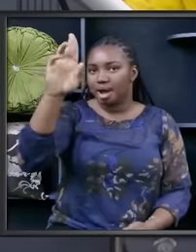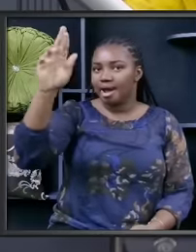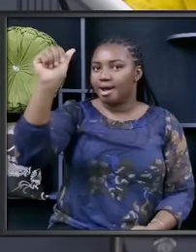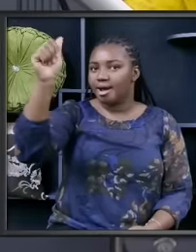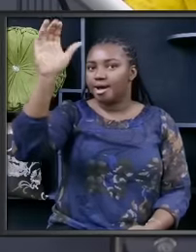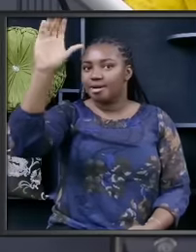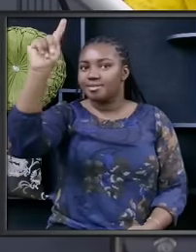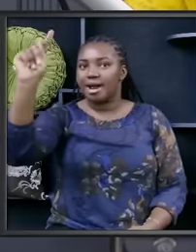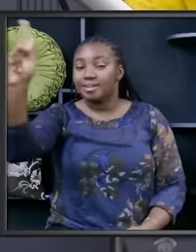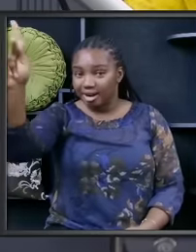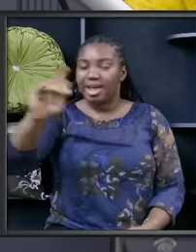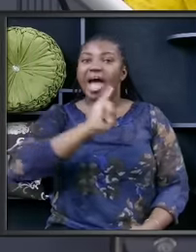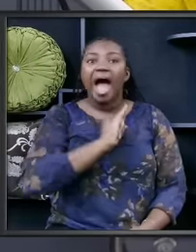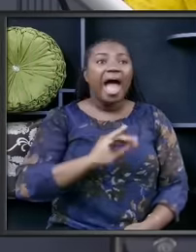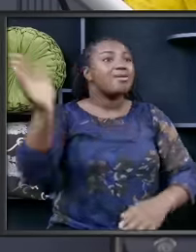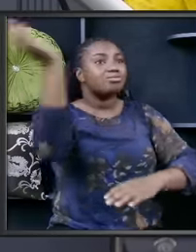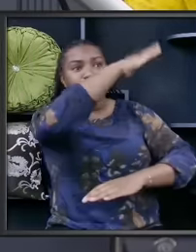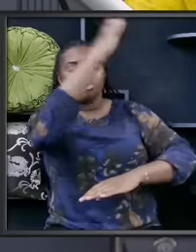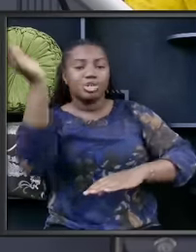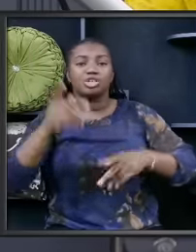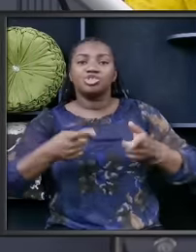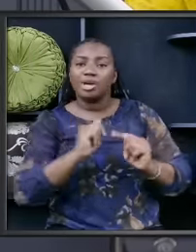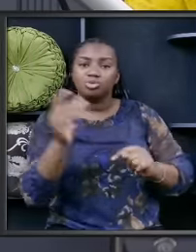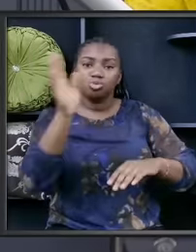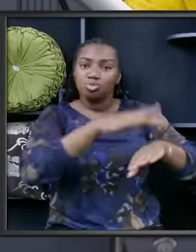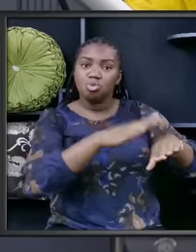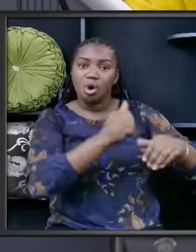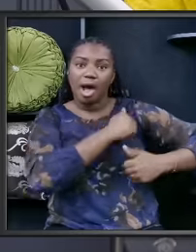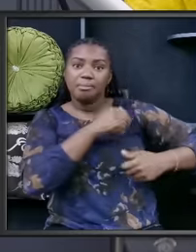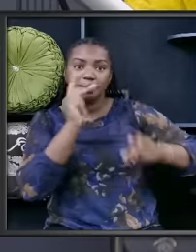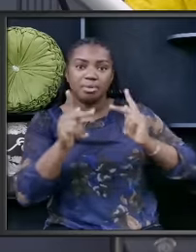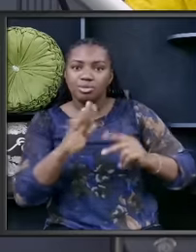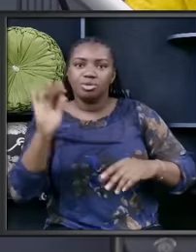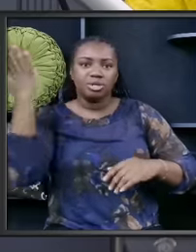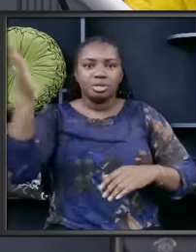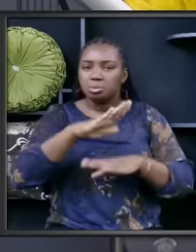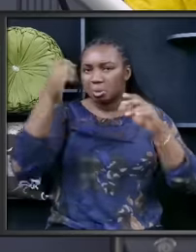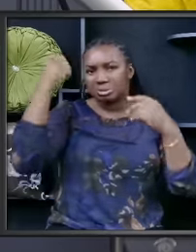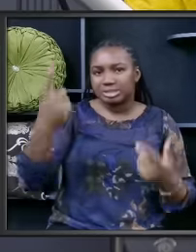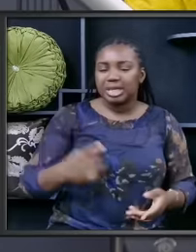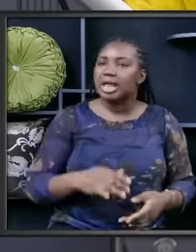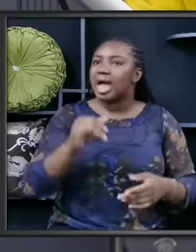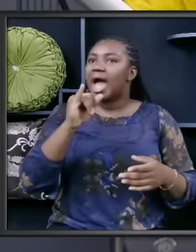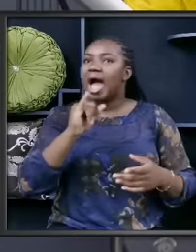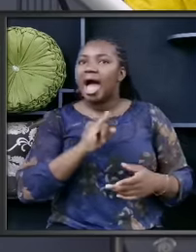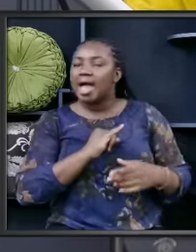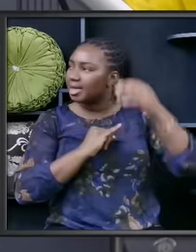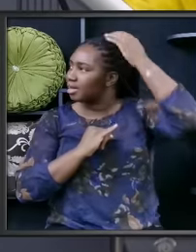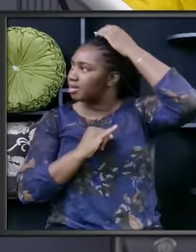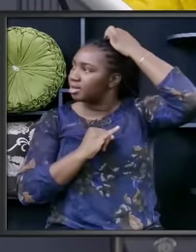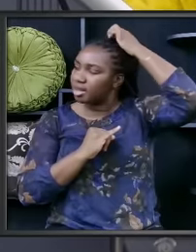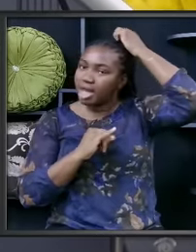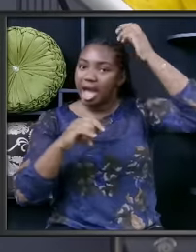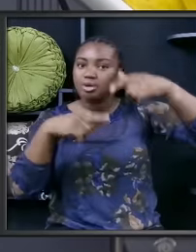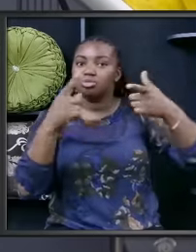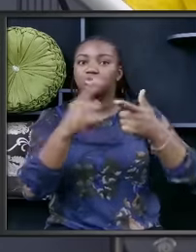people. They don't understand what thing I do. I can't cross them. Now I can't reach police checkpoint. I say, okay, this one, my father said, make I pack. Although they don't know